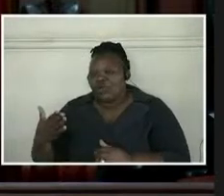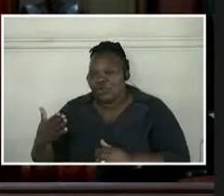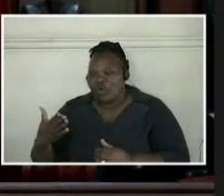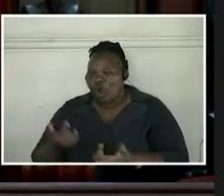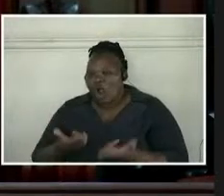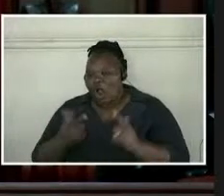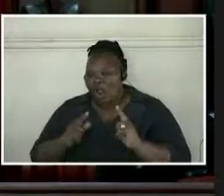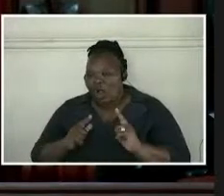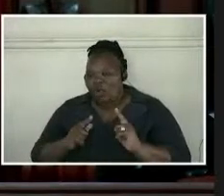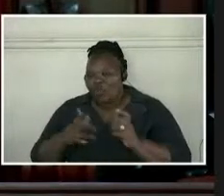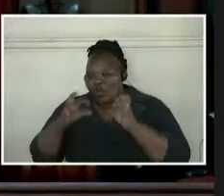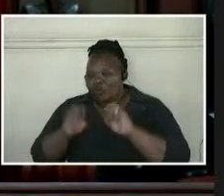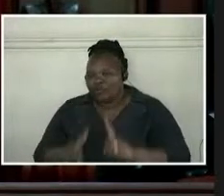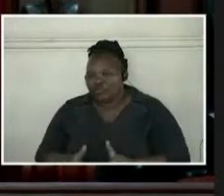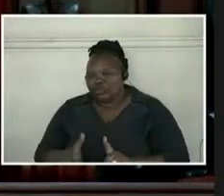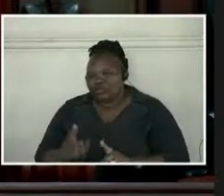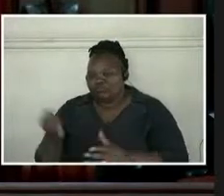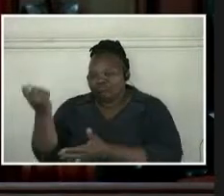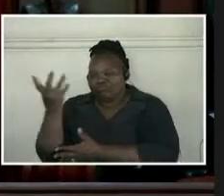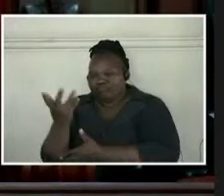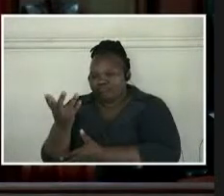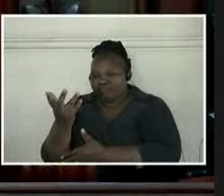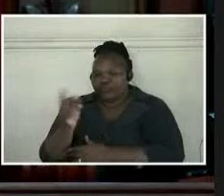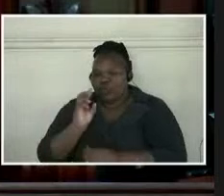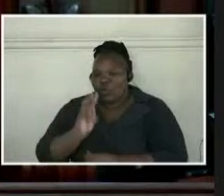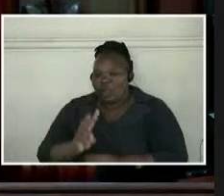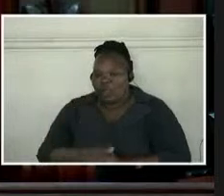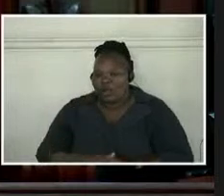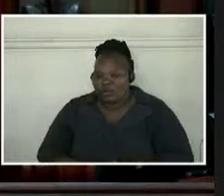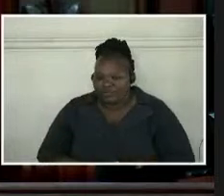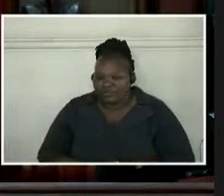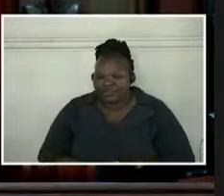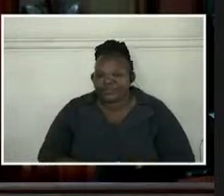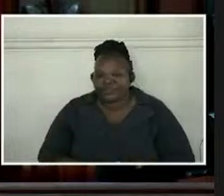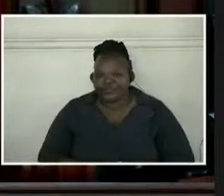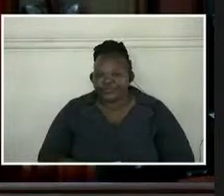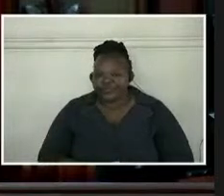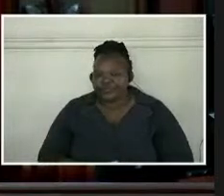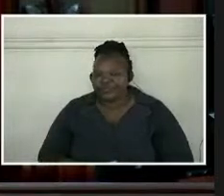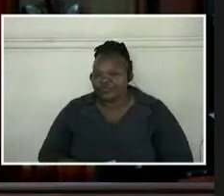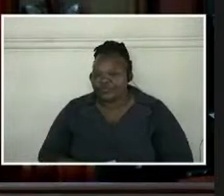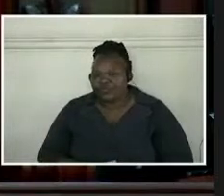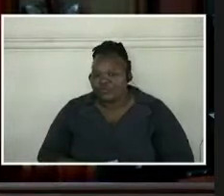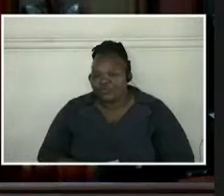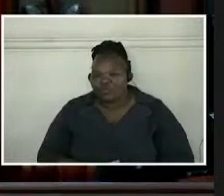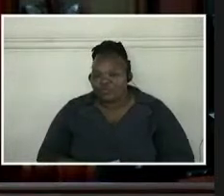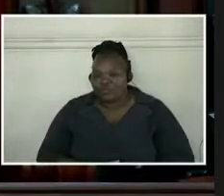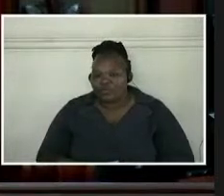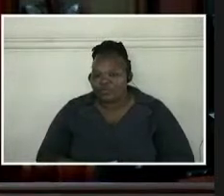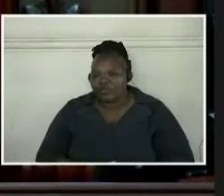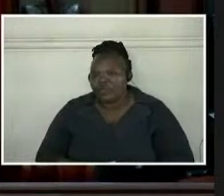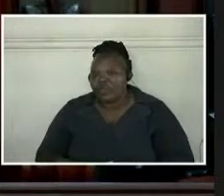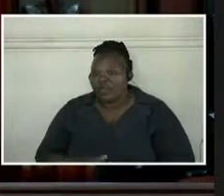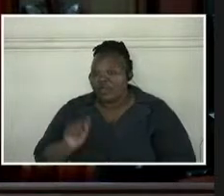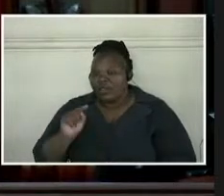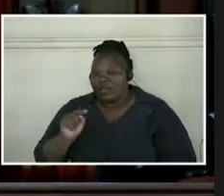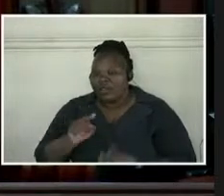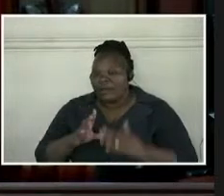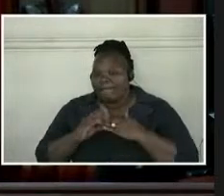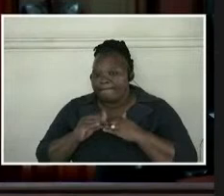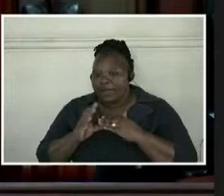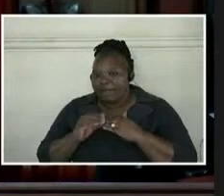and allow the affected member to deliver his or her speech with the proviso that the member